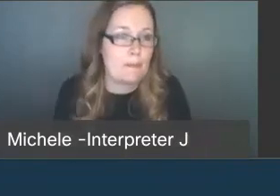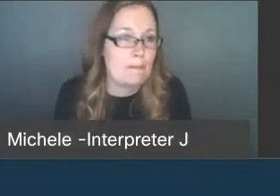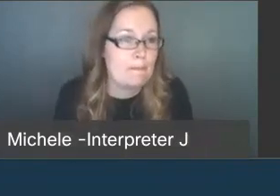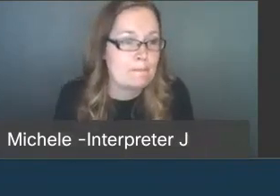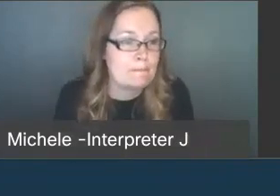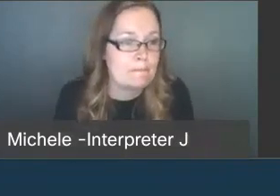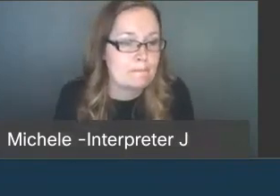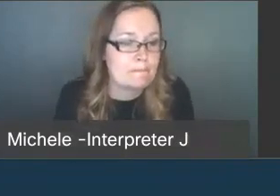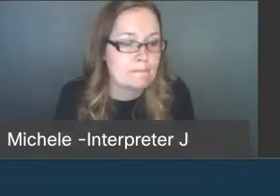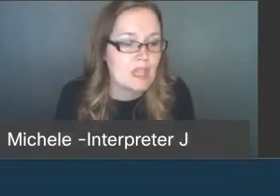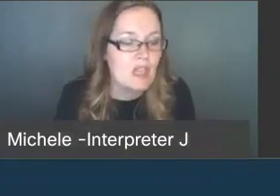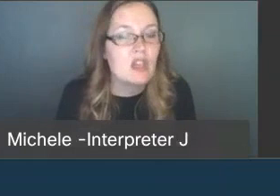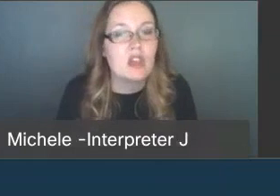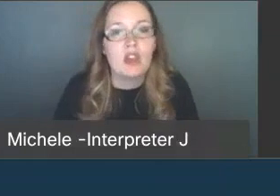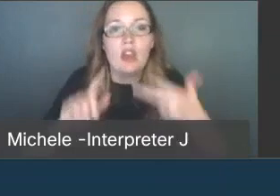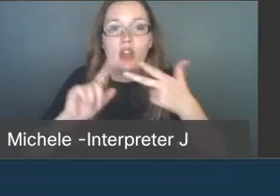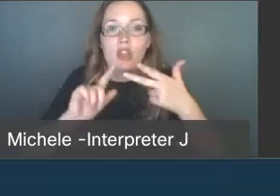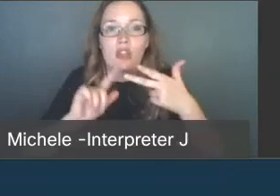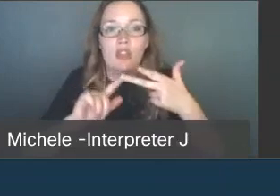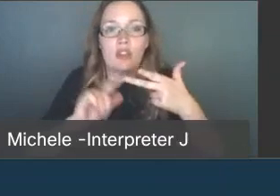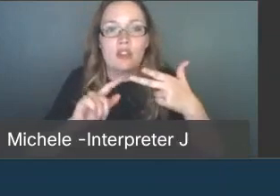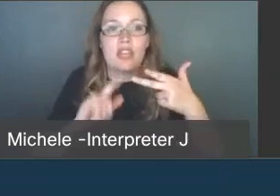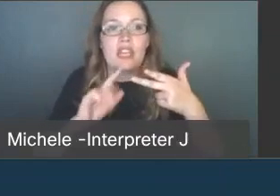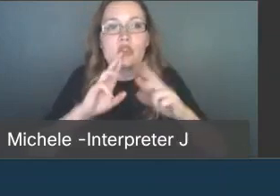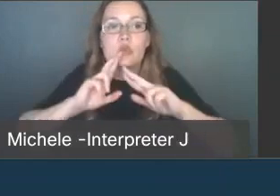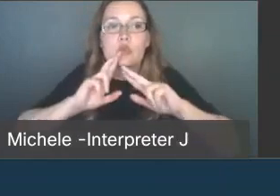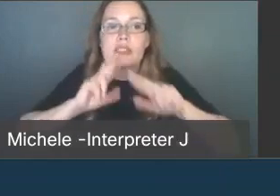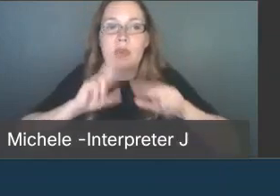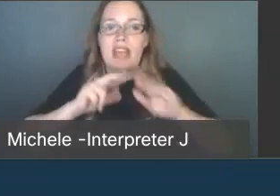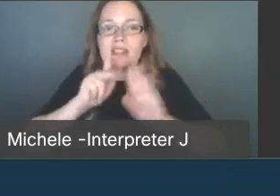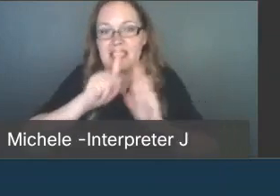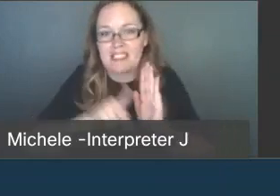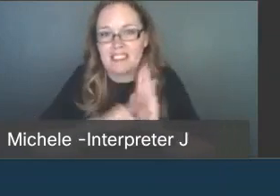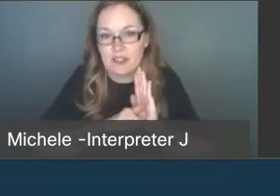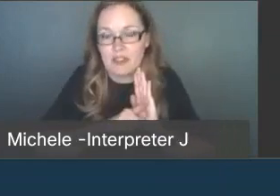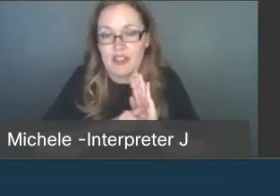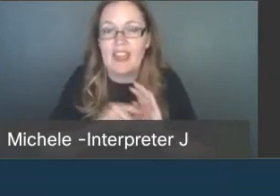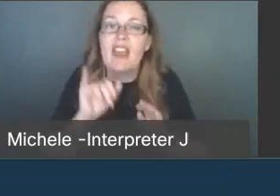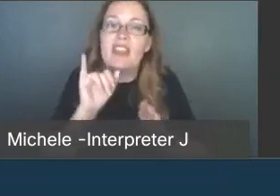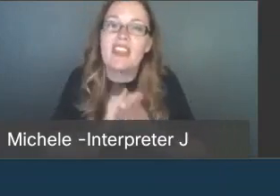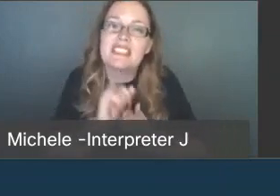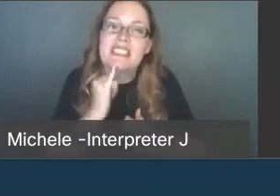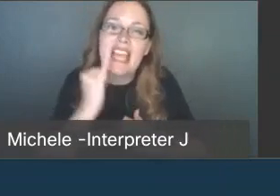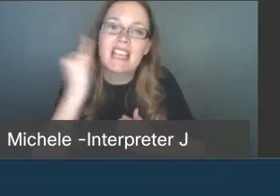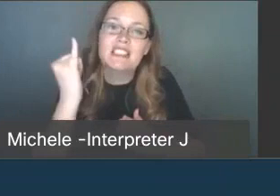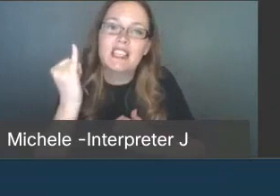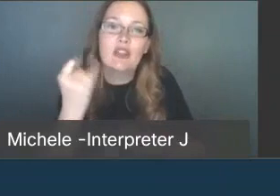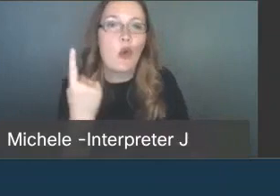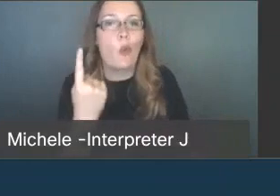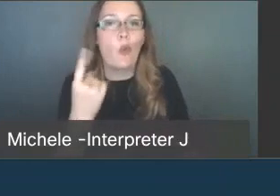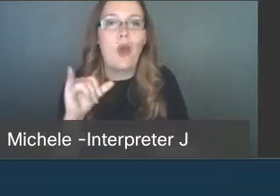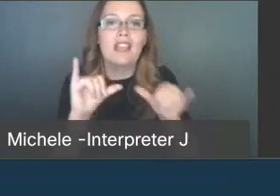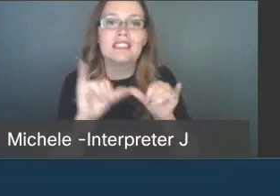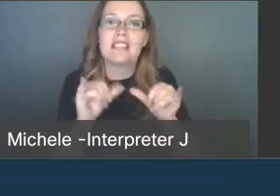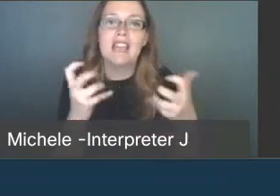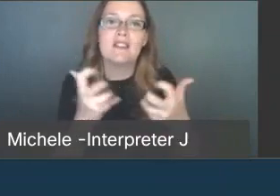So the final principle is the responsivity principle. And this generally is the notion that one size fits all does not